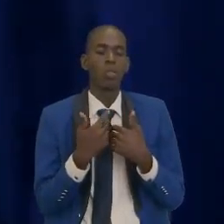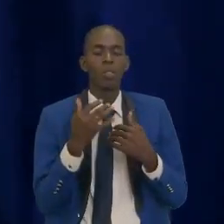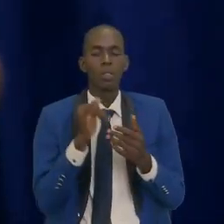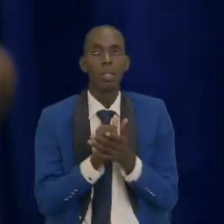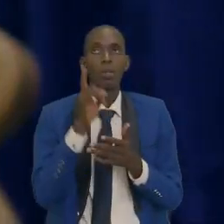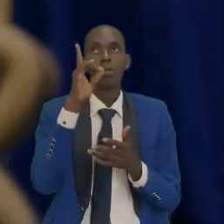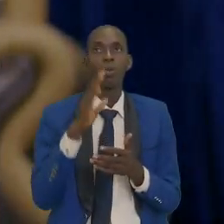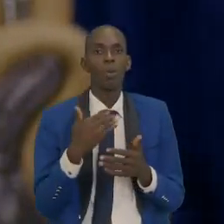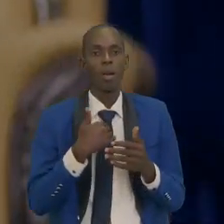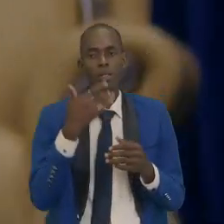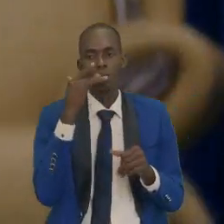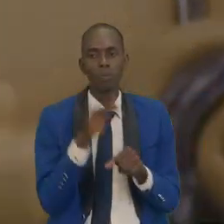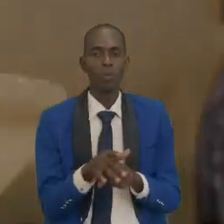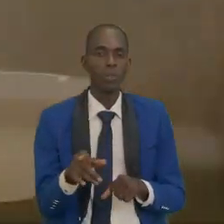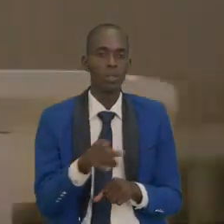them